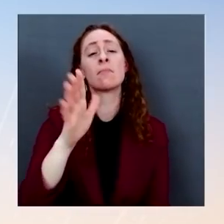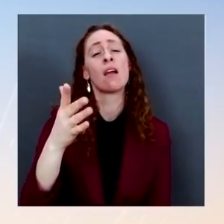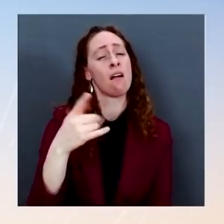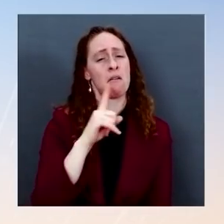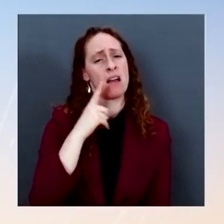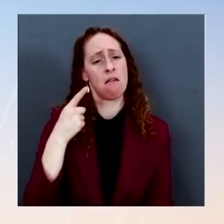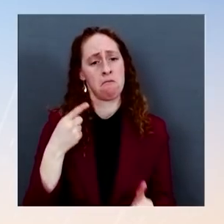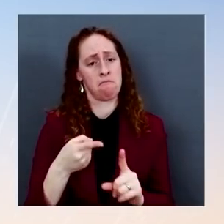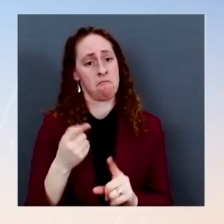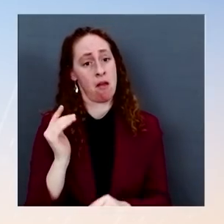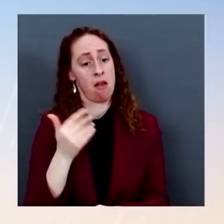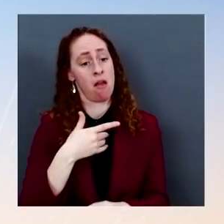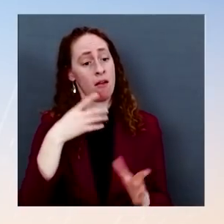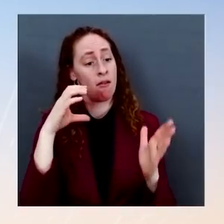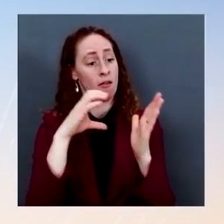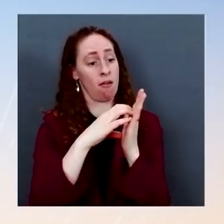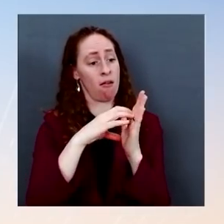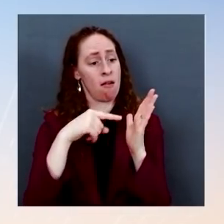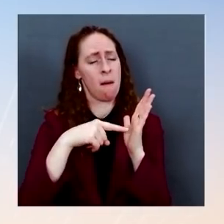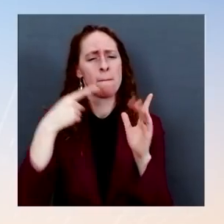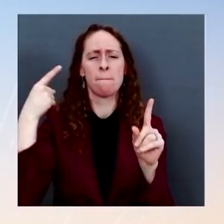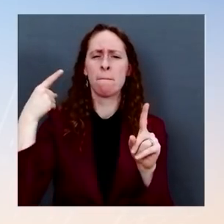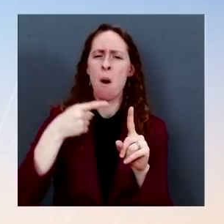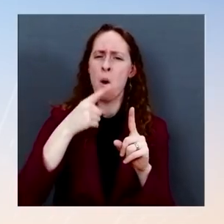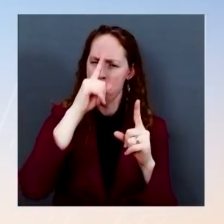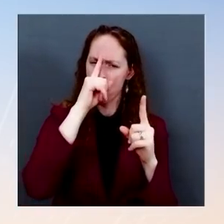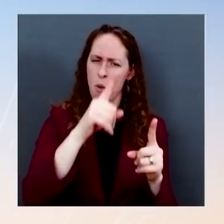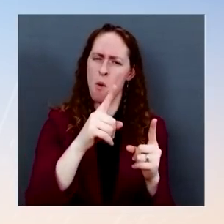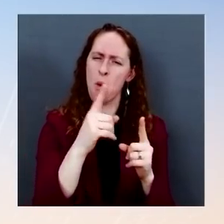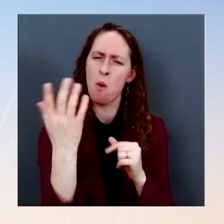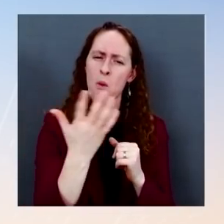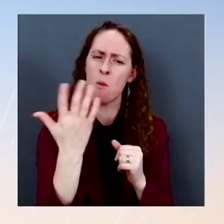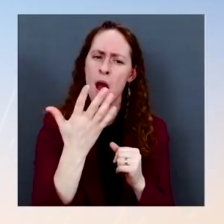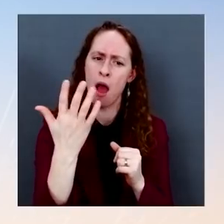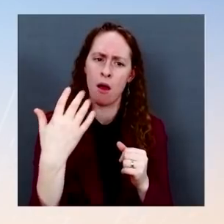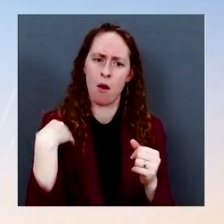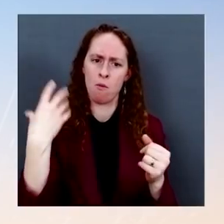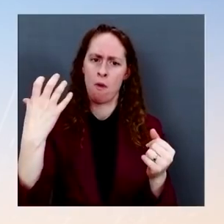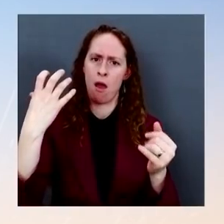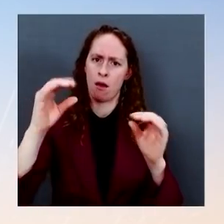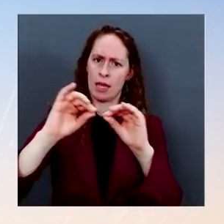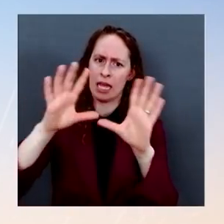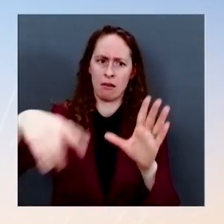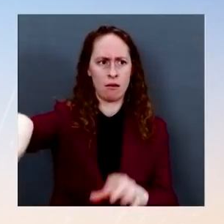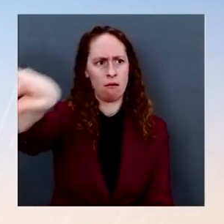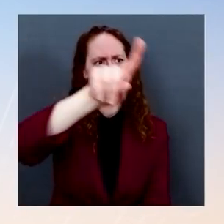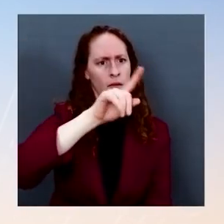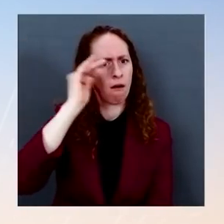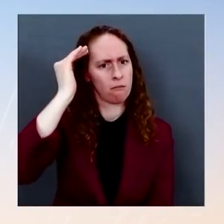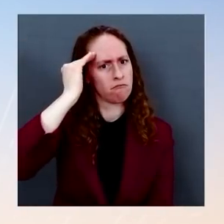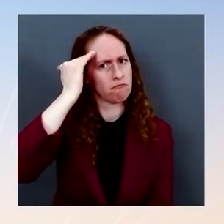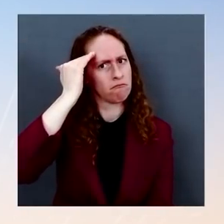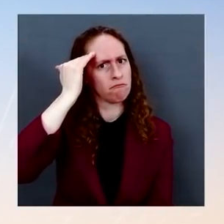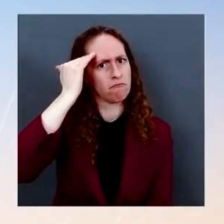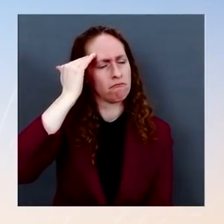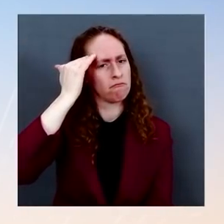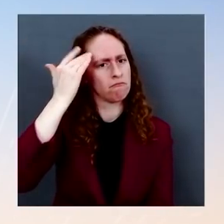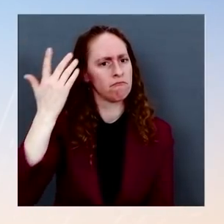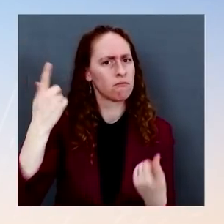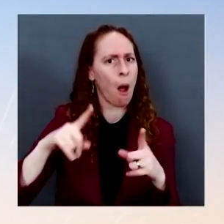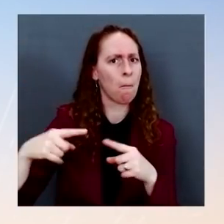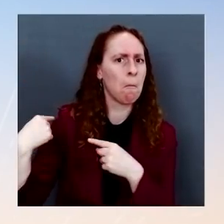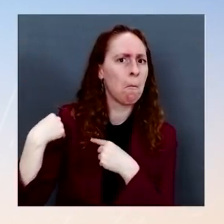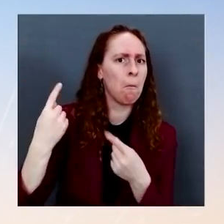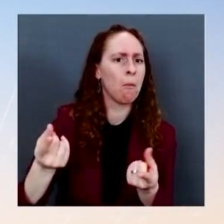followed a statement by Senator Manchin. The thing I wanted to ask you about are the comments of Senator Manchin over the course of the past